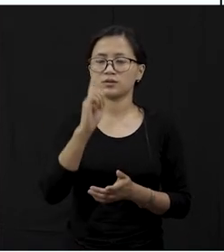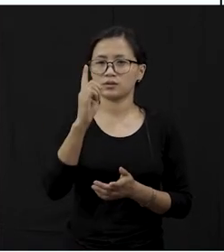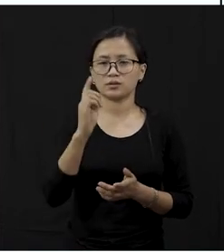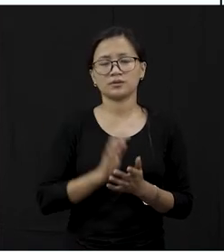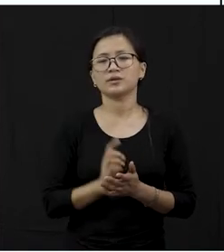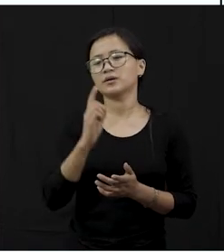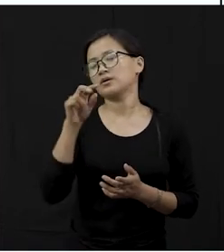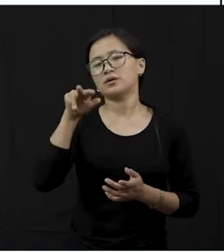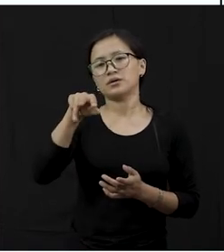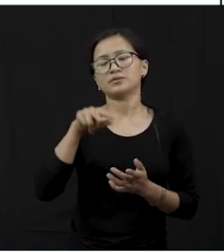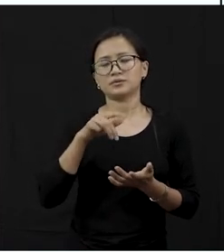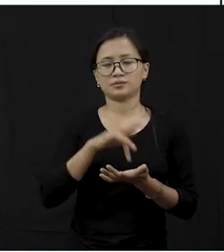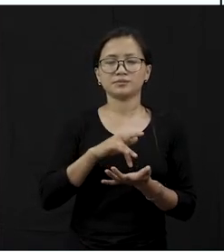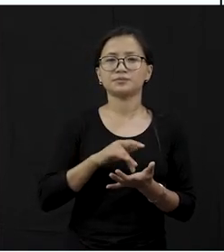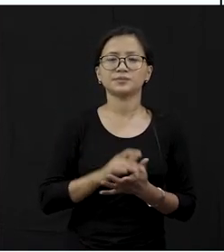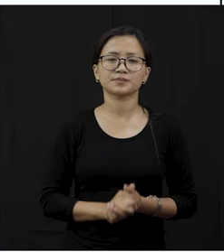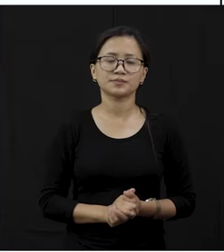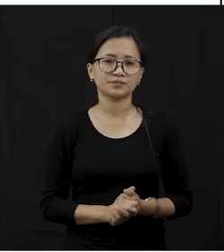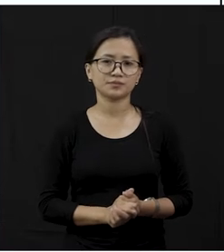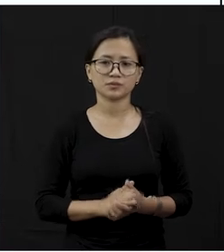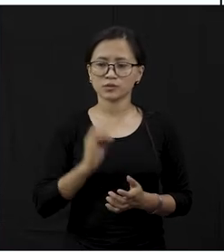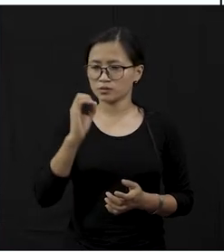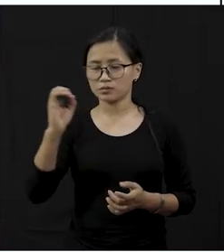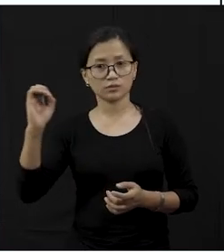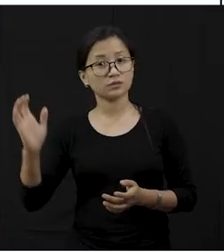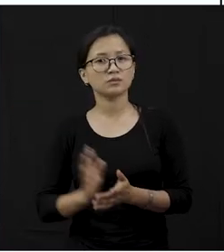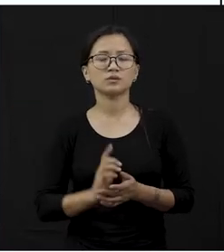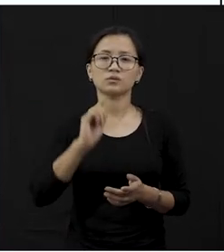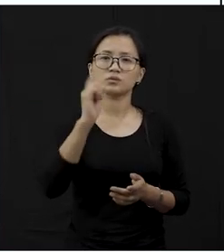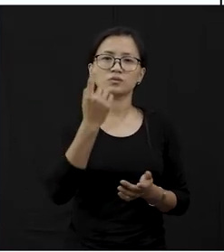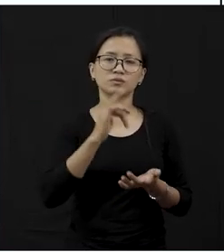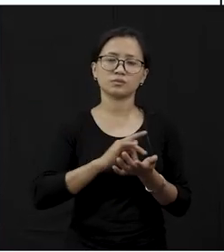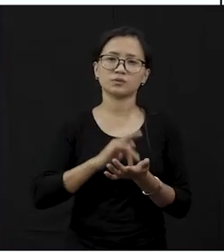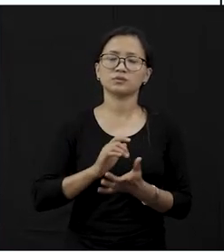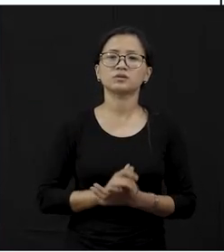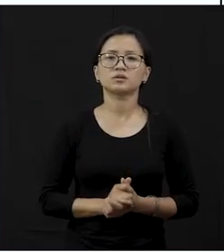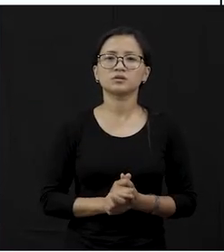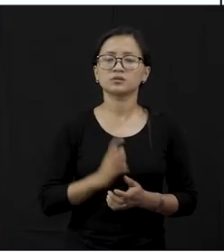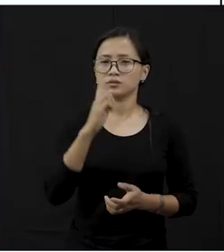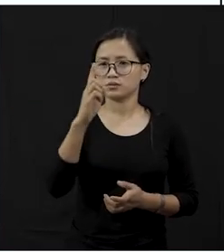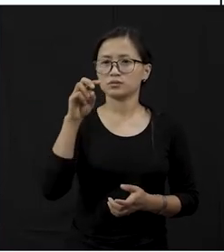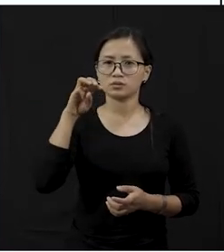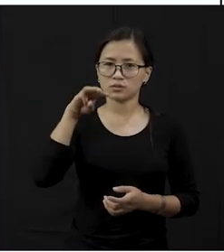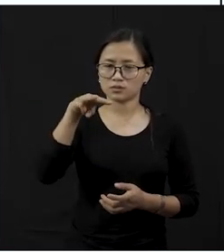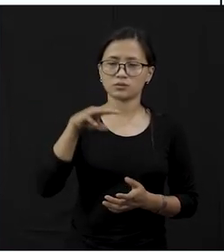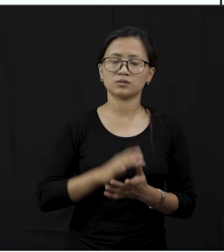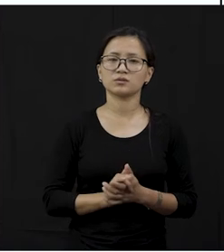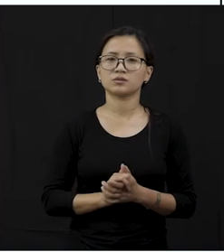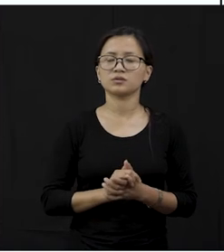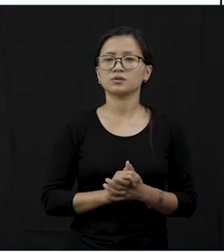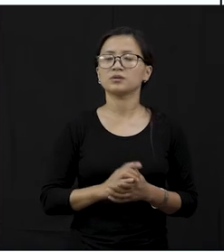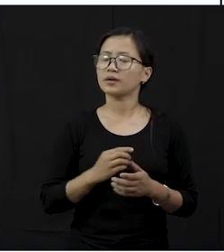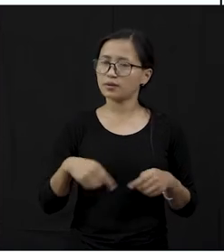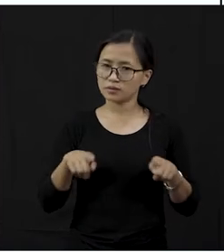Likewise, the thousands. That zero, zero, zero, zero, and that one is placed on the thousands place, then